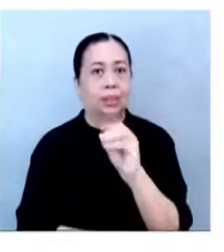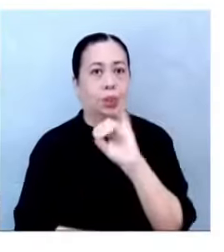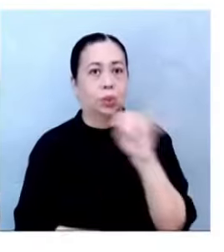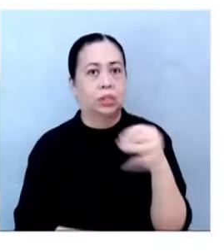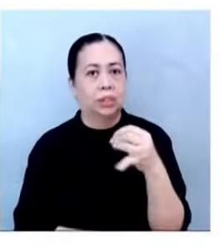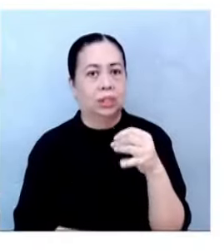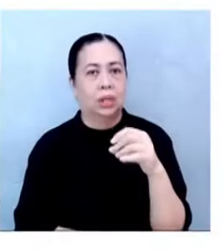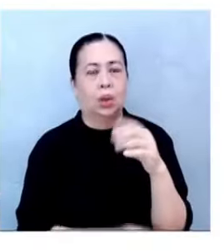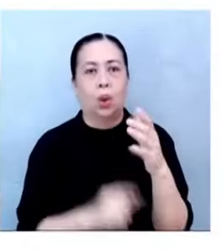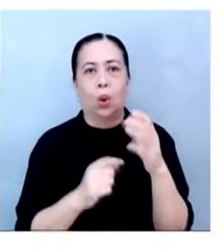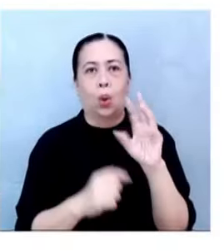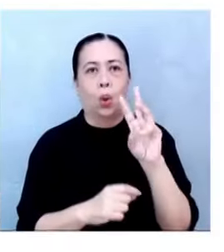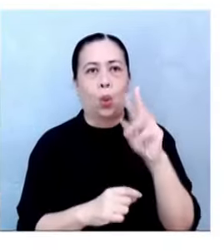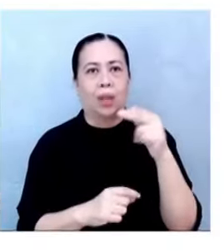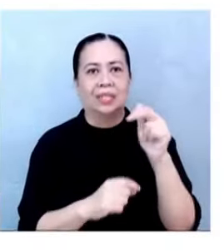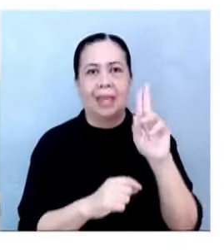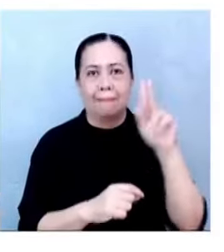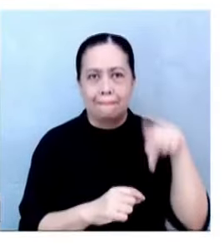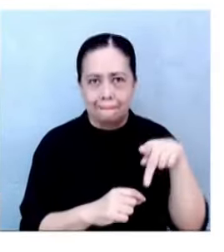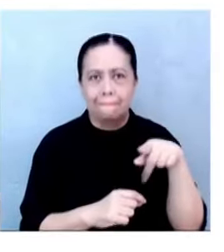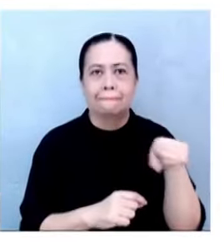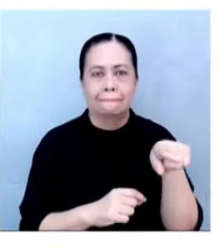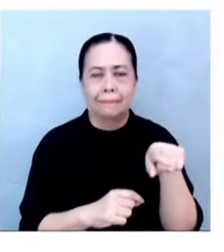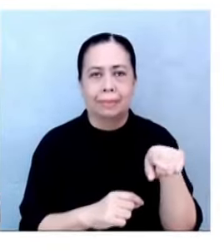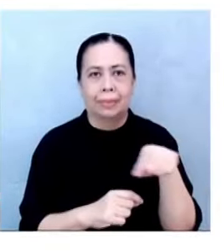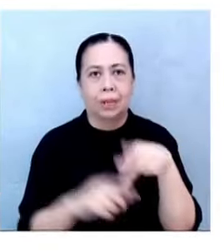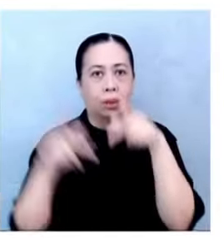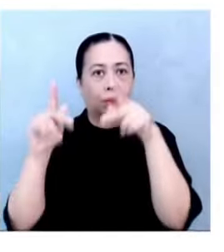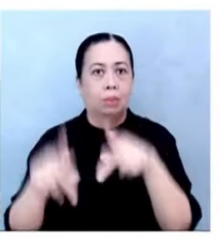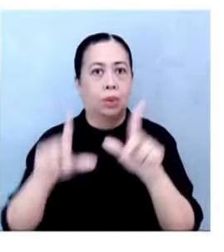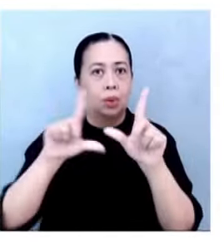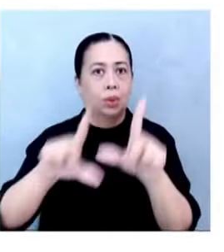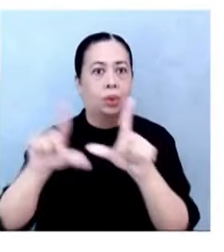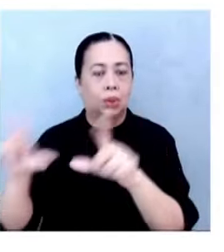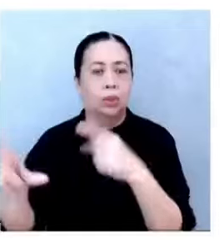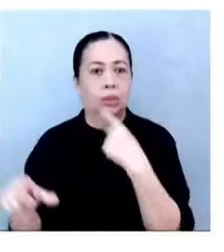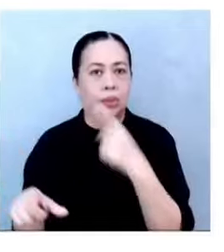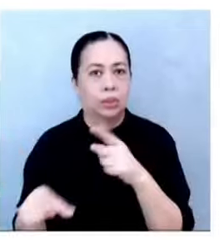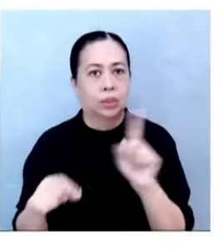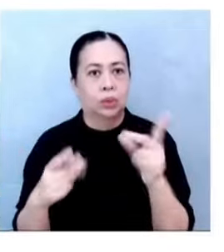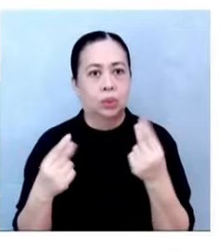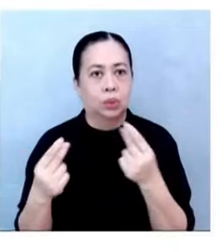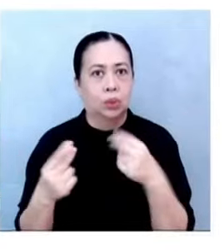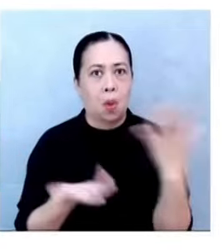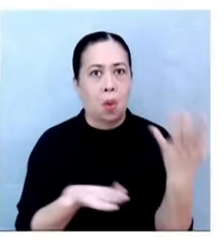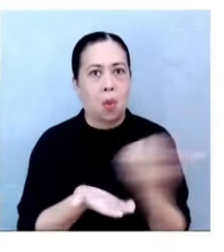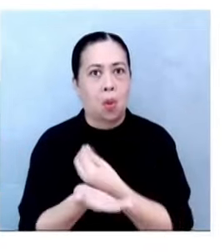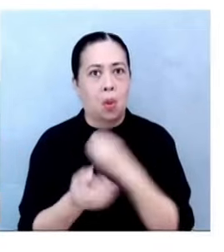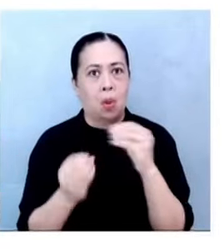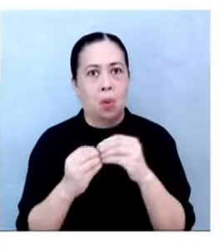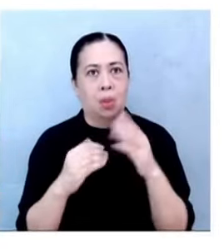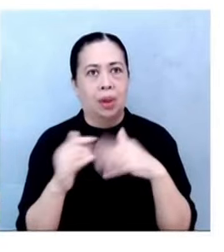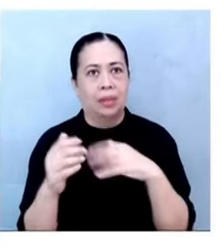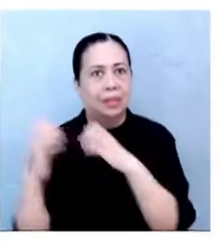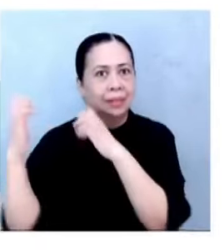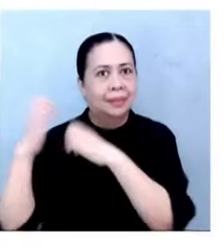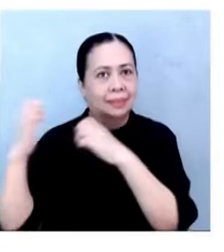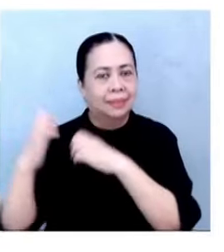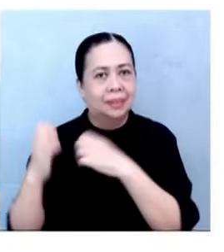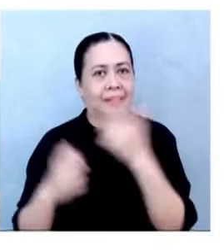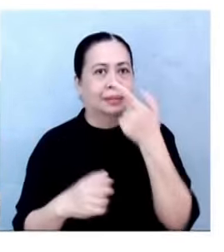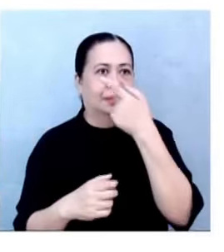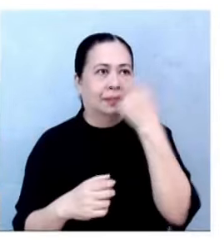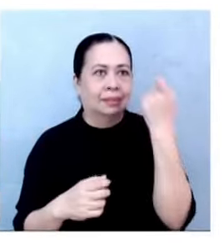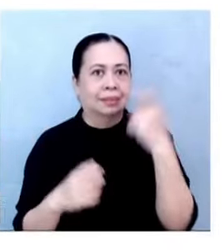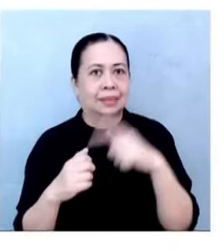WhatsApp, of the person's charge, which says that they are going to earn more than what they expected because of